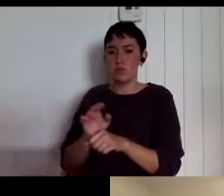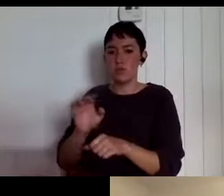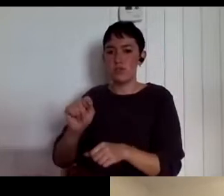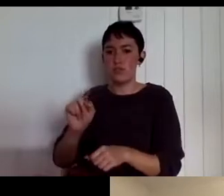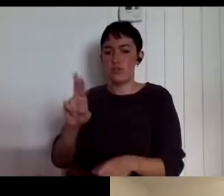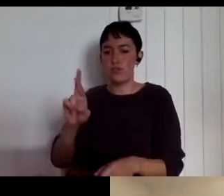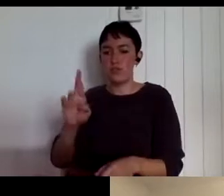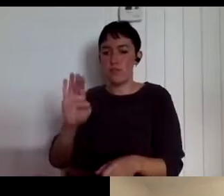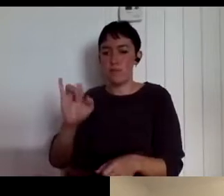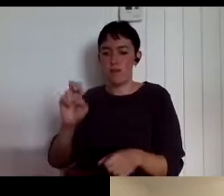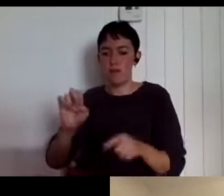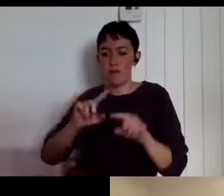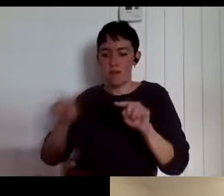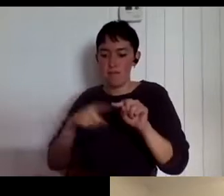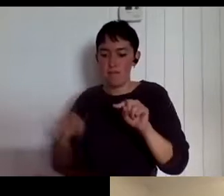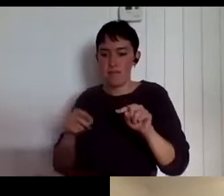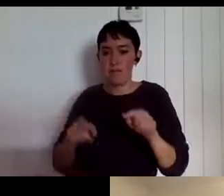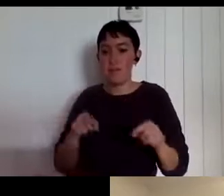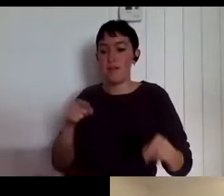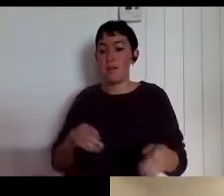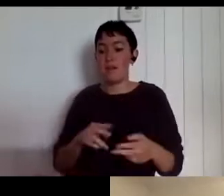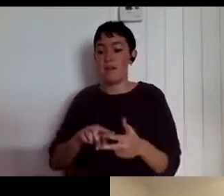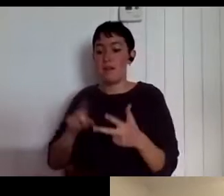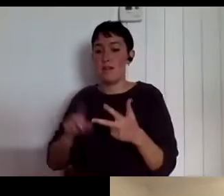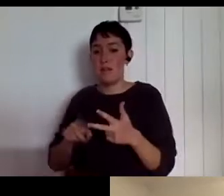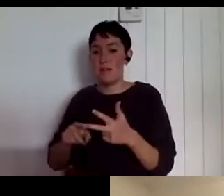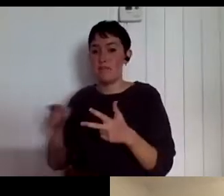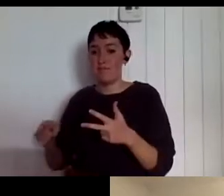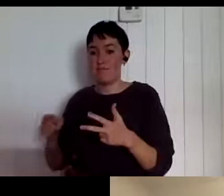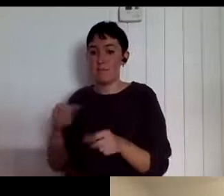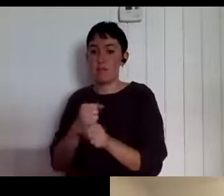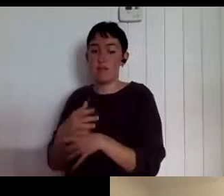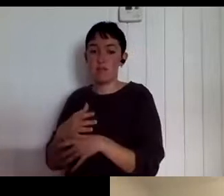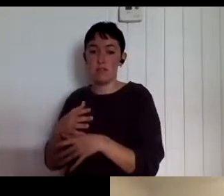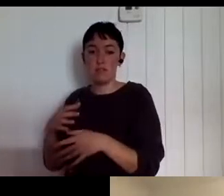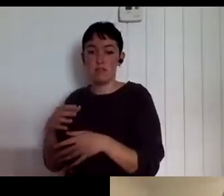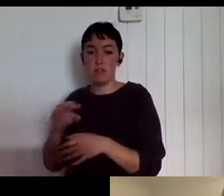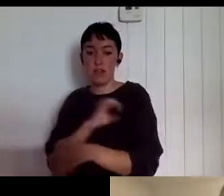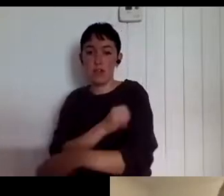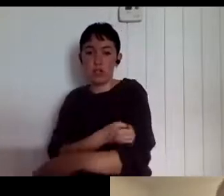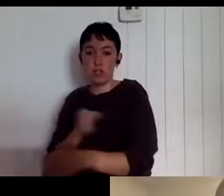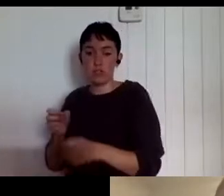government effectively to make sure that we are creating the same amount of energy that we're using?